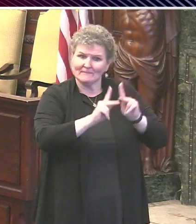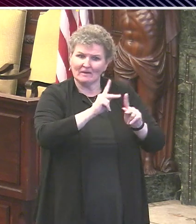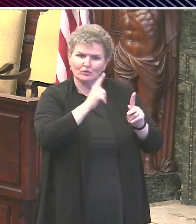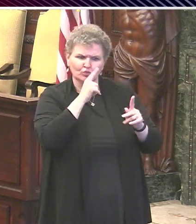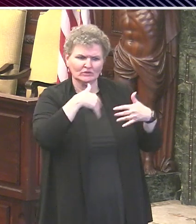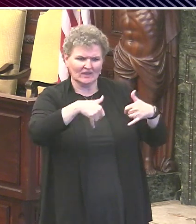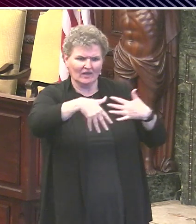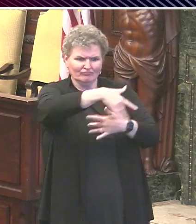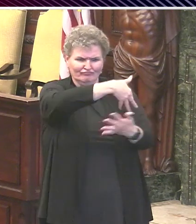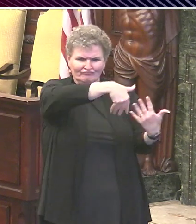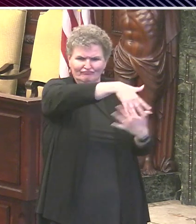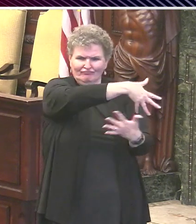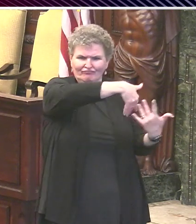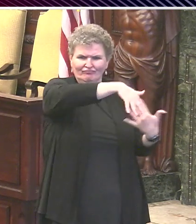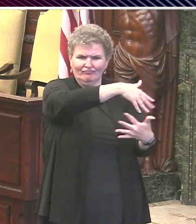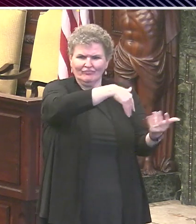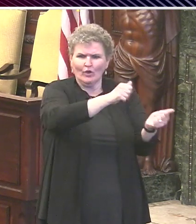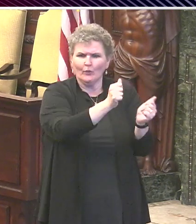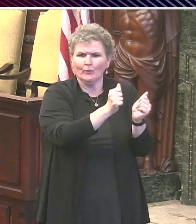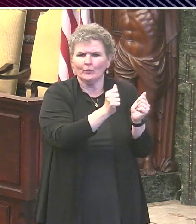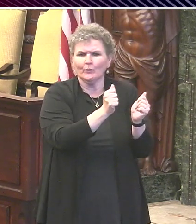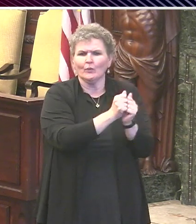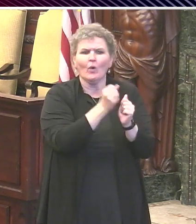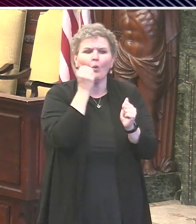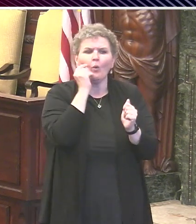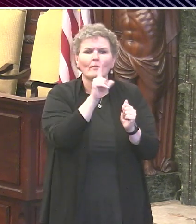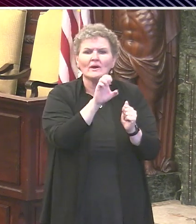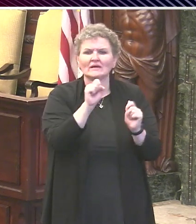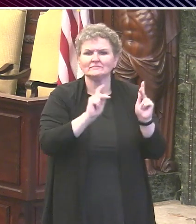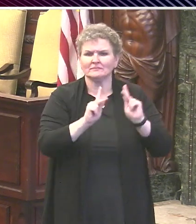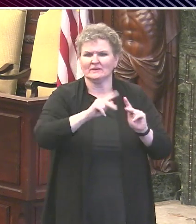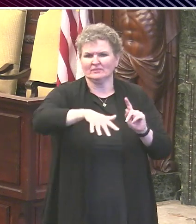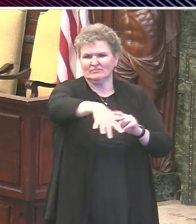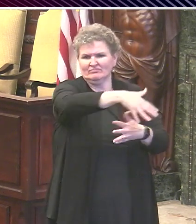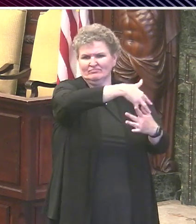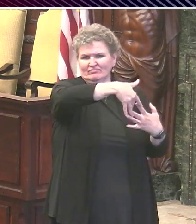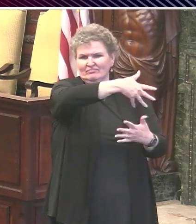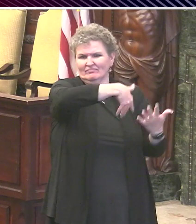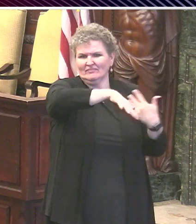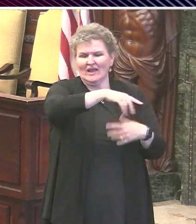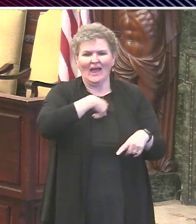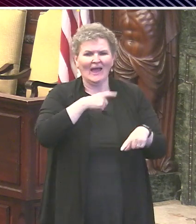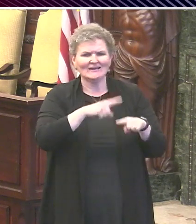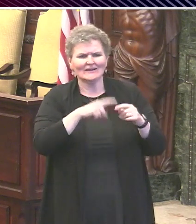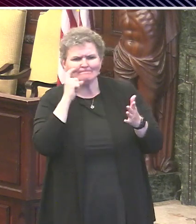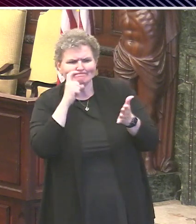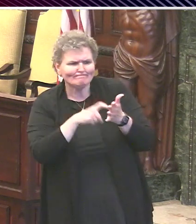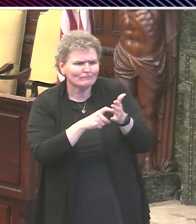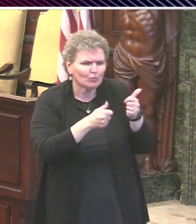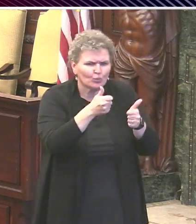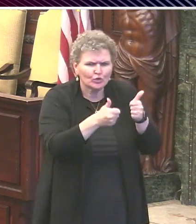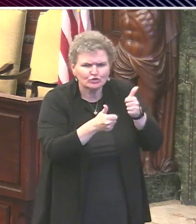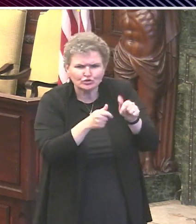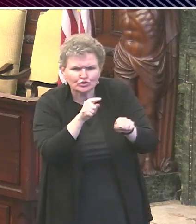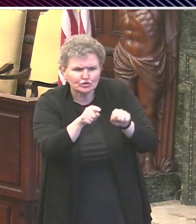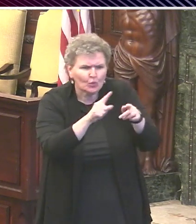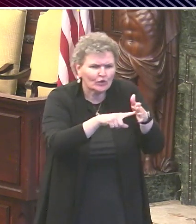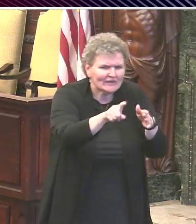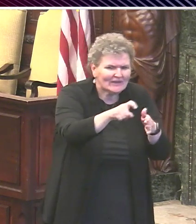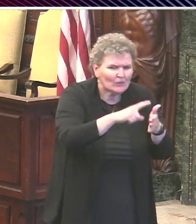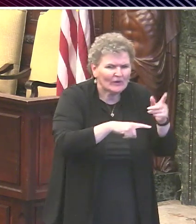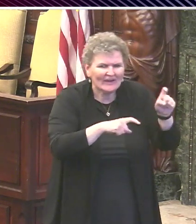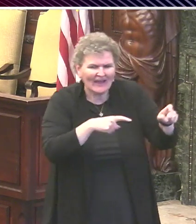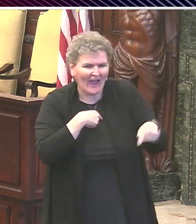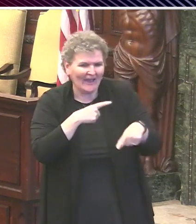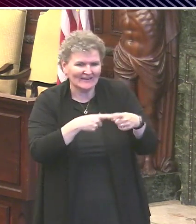some of the unsheltered people that are there. I mean, we can't identify their needs, help them with what they need if we can interact with